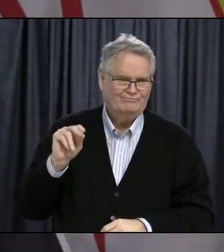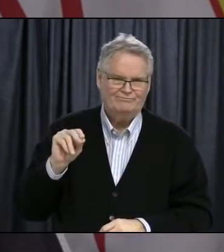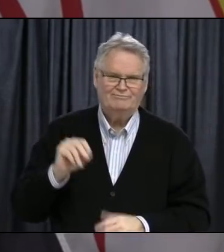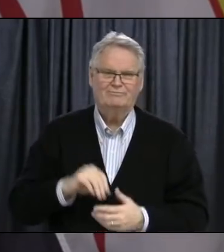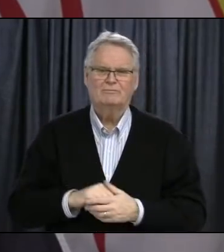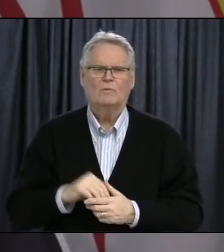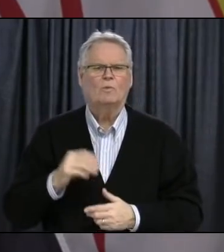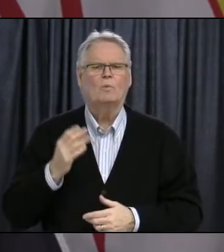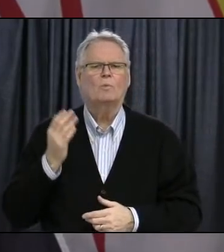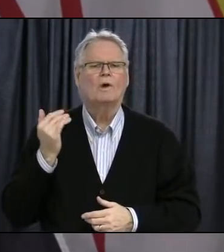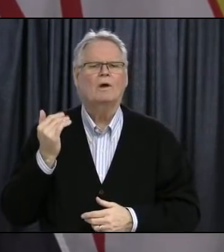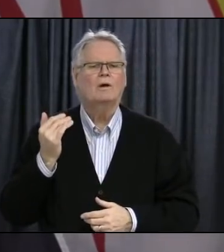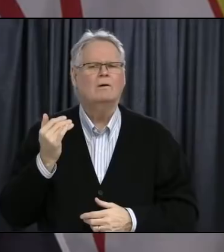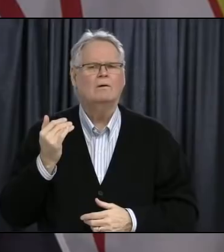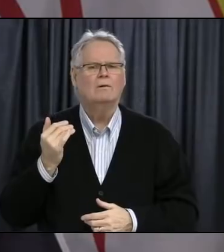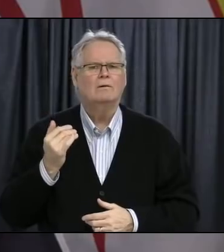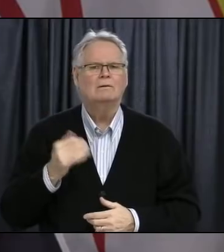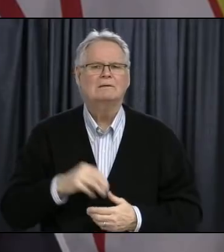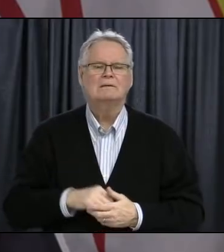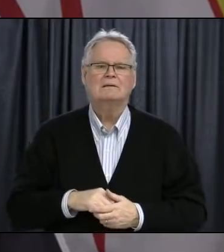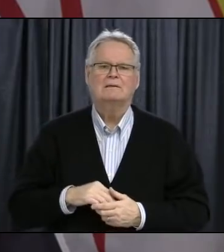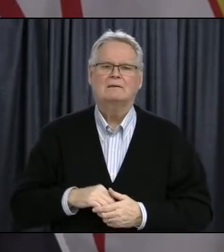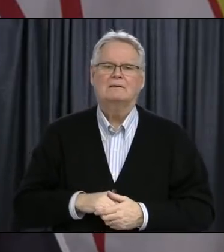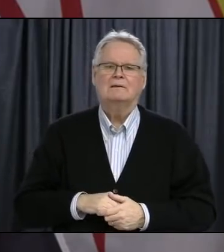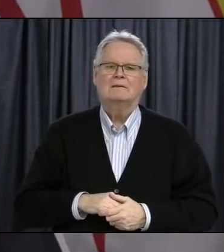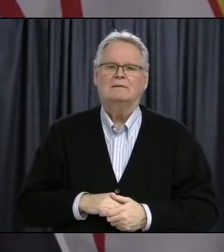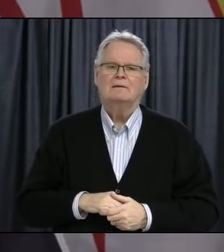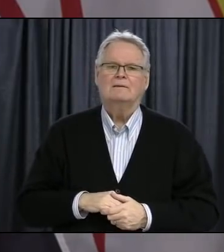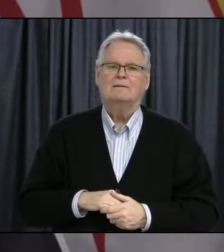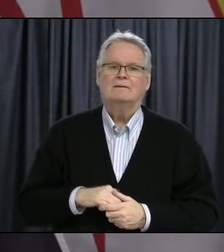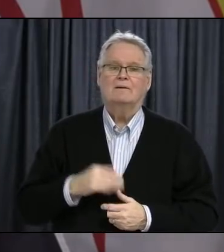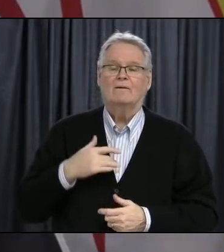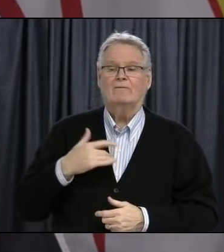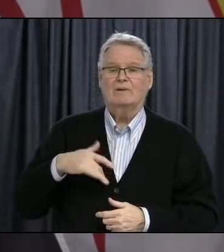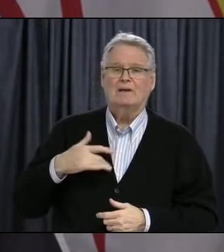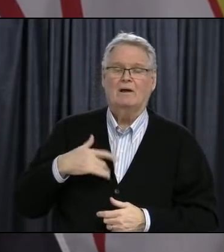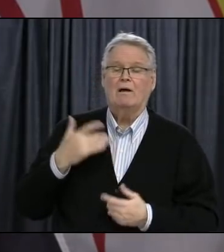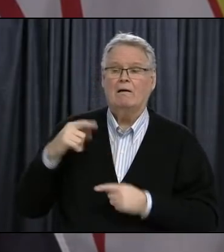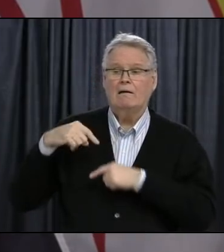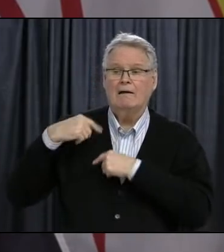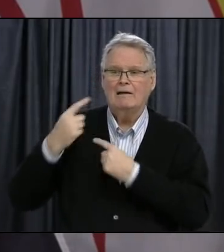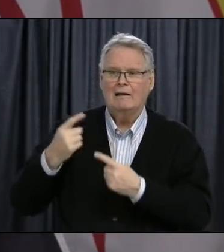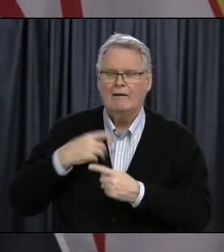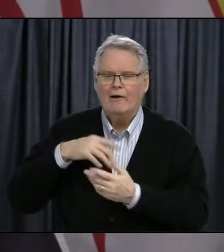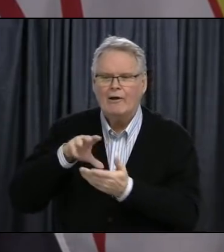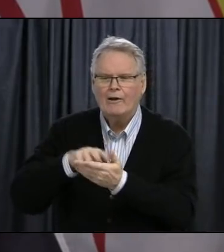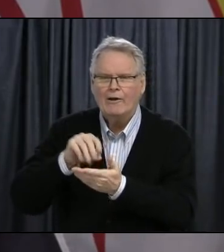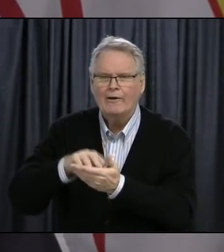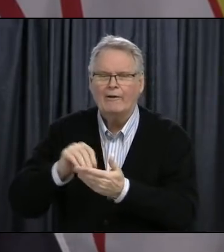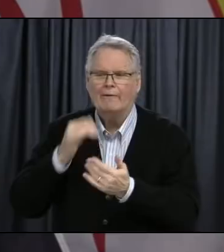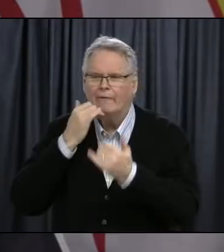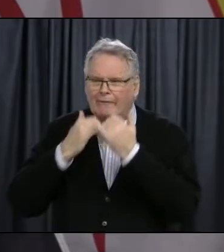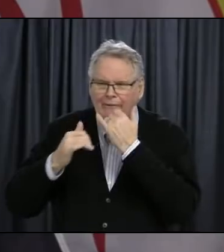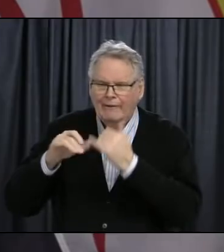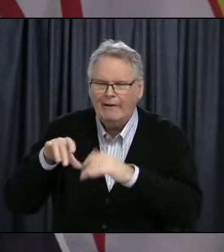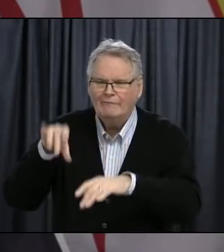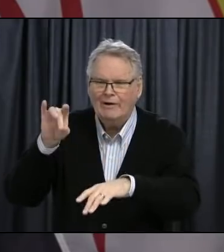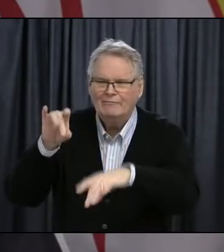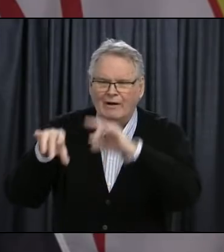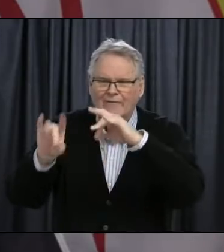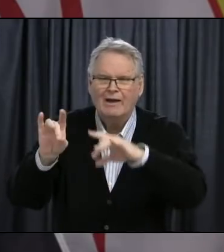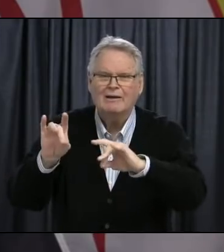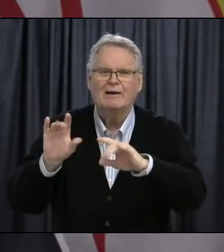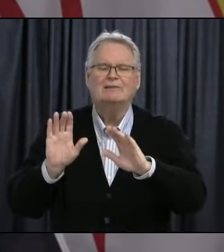but feels like it's been 10, I think. But we have learned a lot over that time, and I think right now we